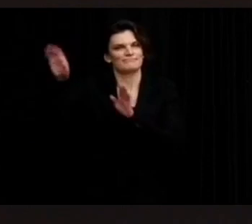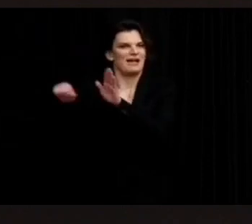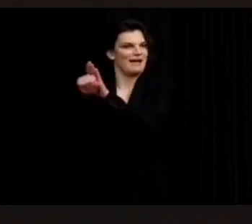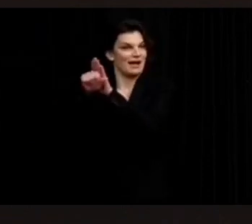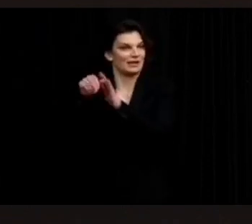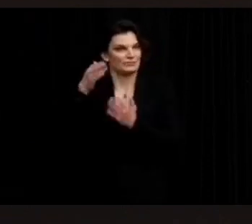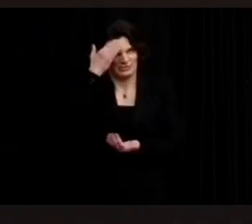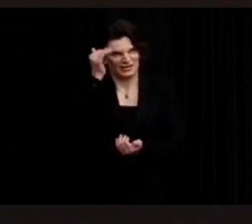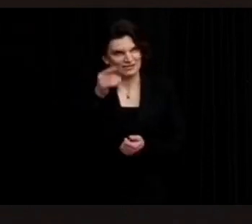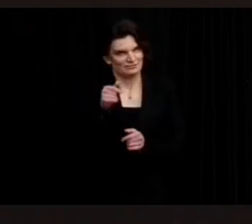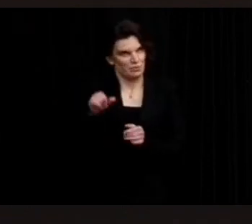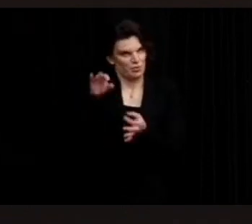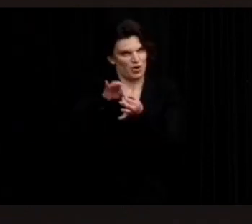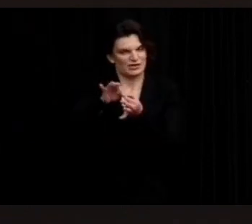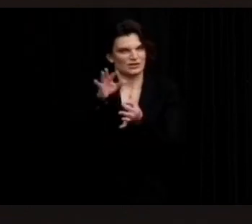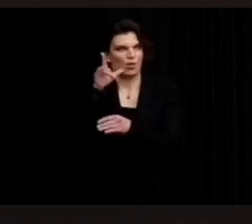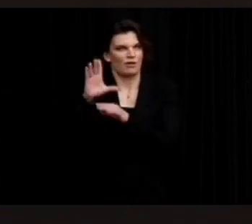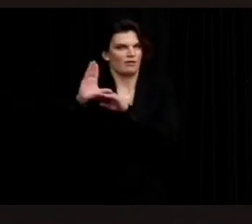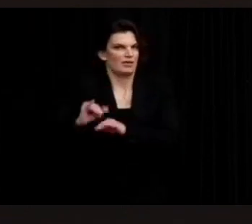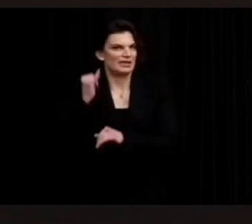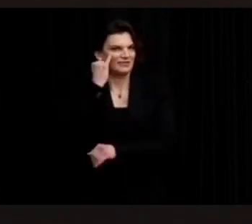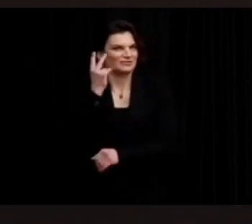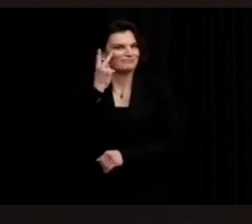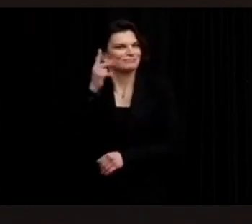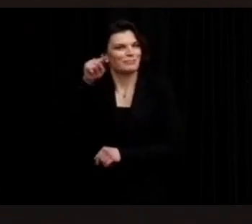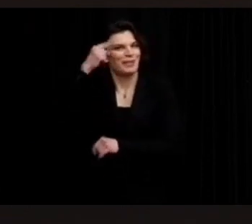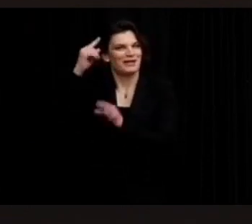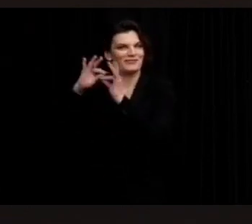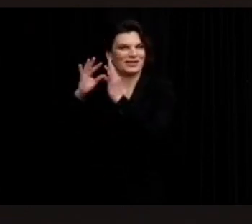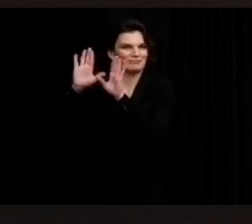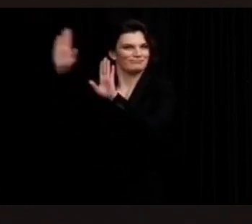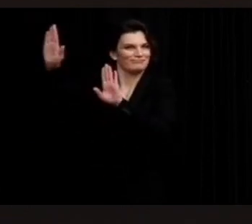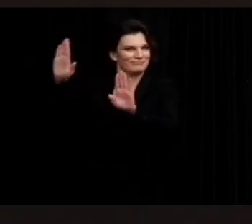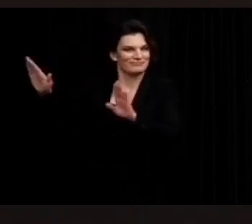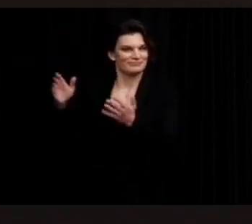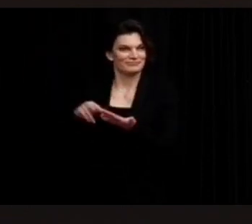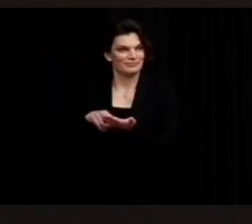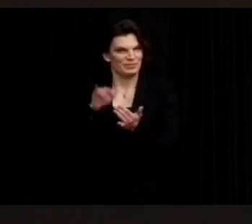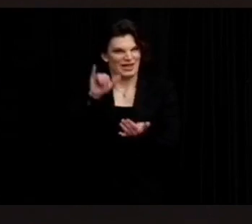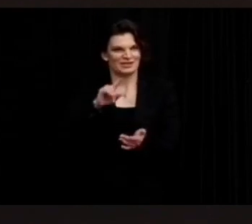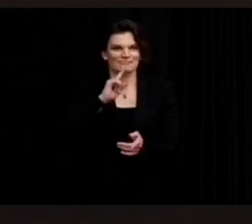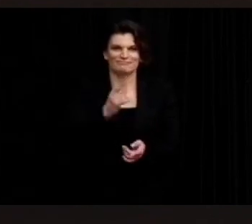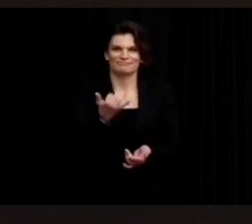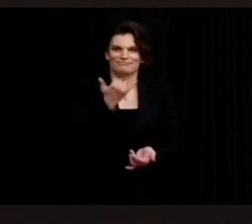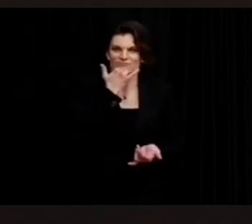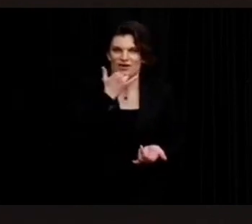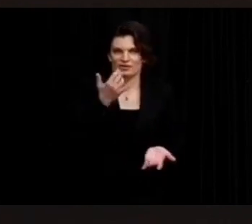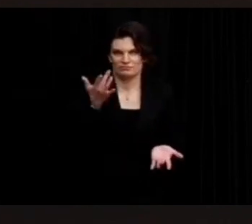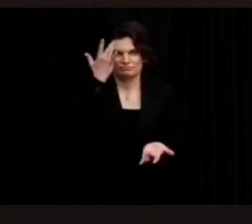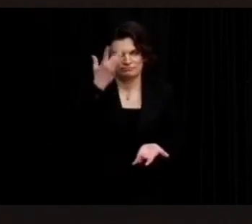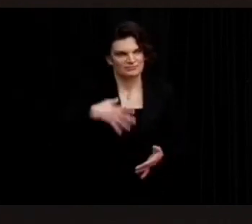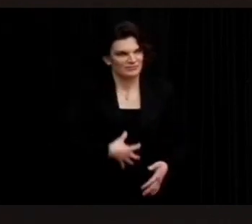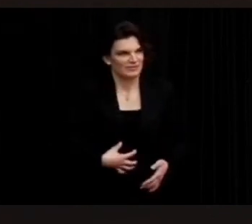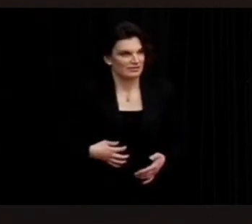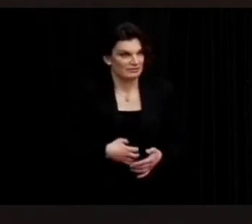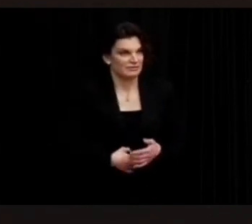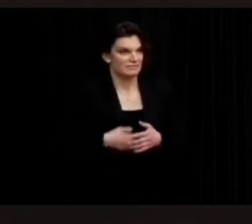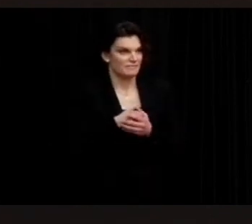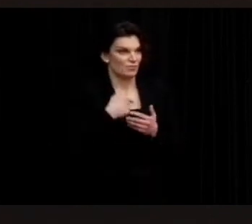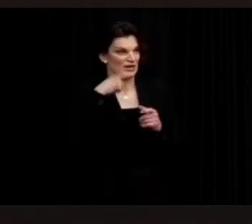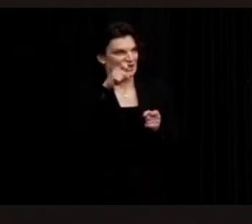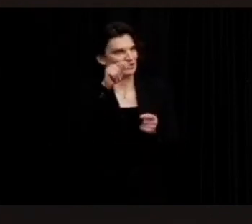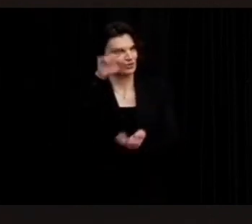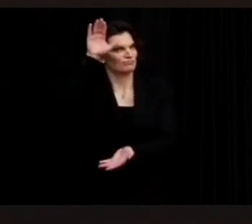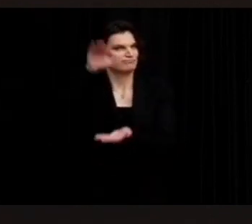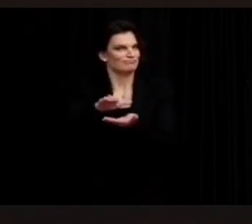it's illegal. And we must remain vigilant to fight it everywhere that it rears its ugly head. Now, we have